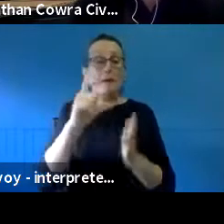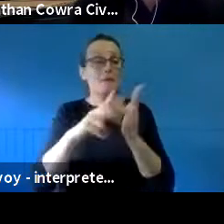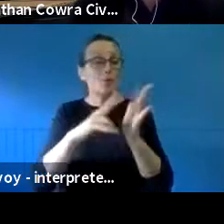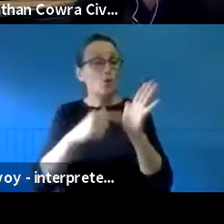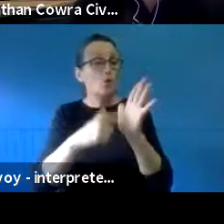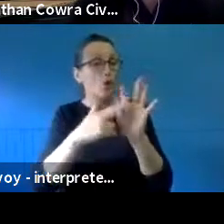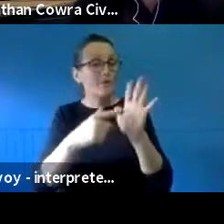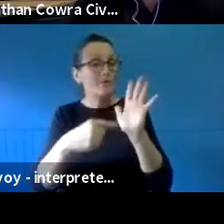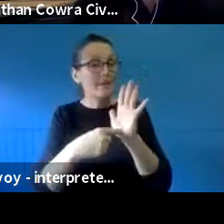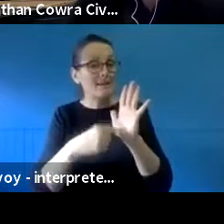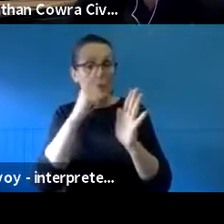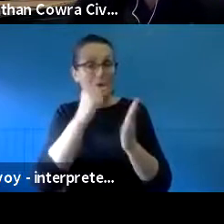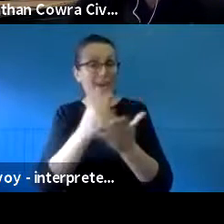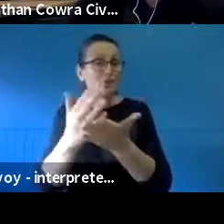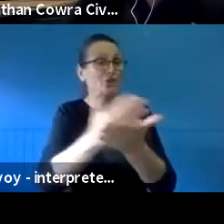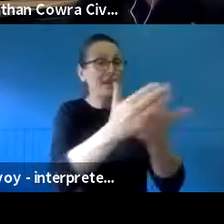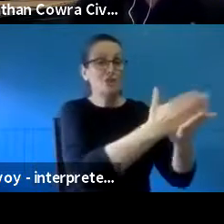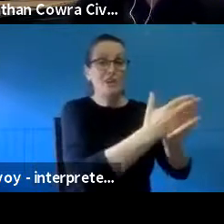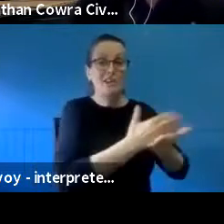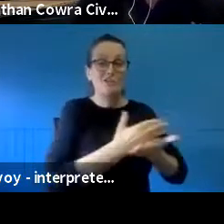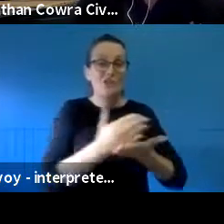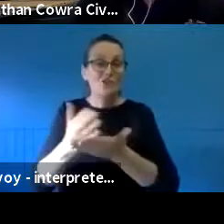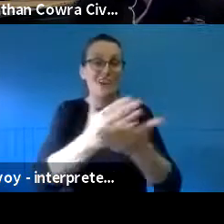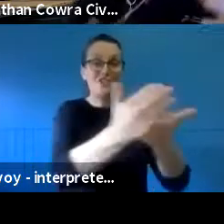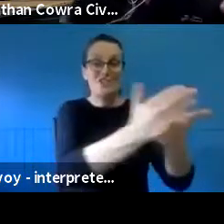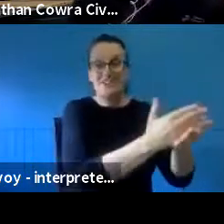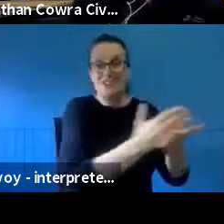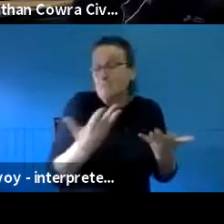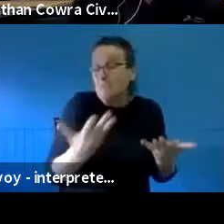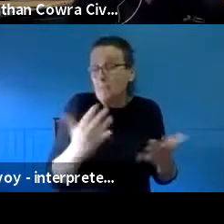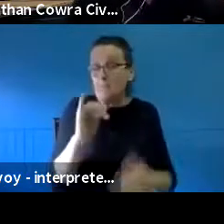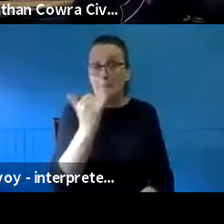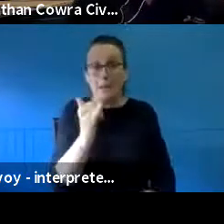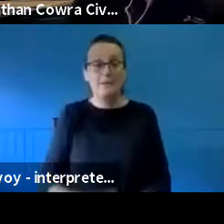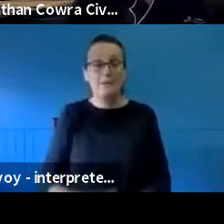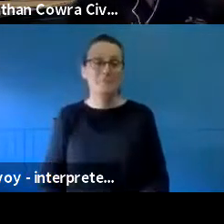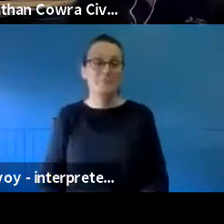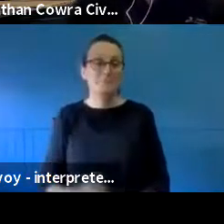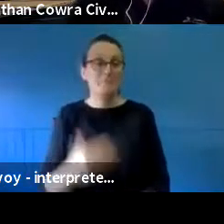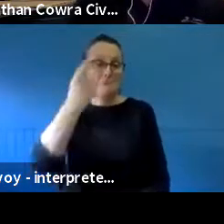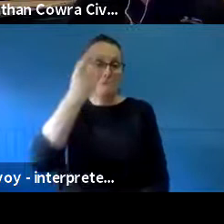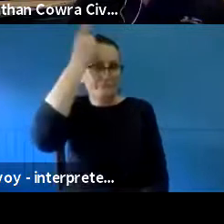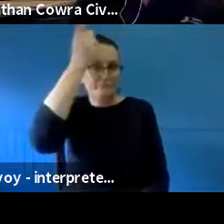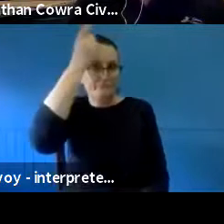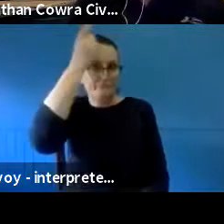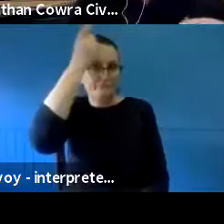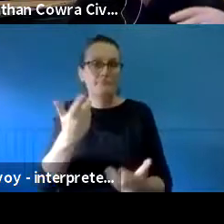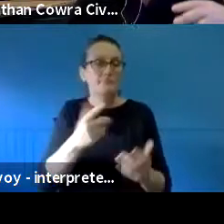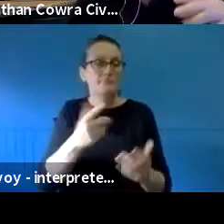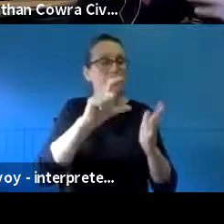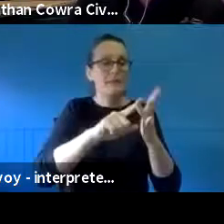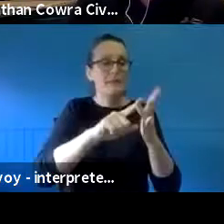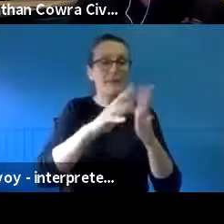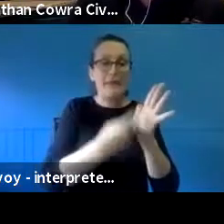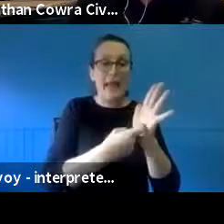across multiple venues. So in fact, it may be, I'm just gonna go out on a limb here, Cowra Civic Centre